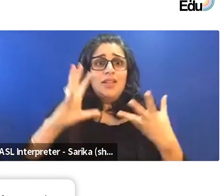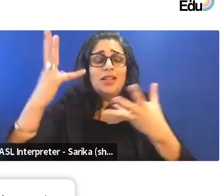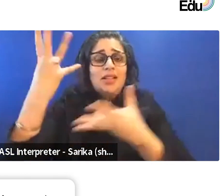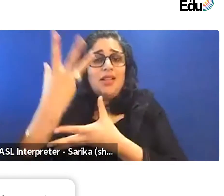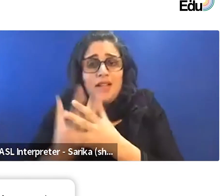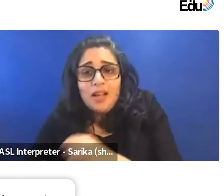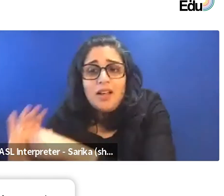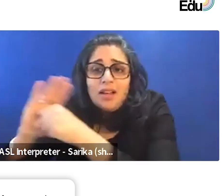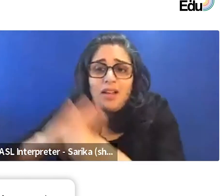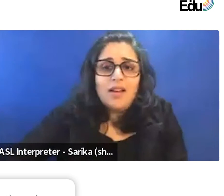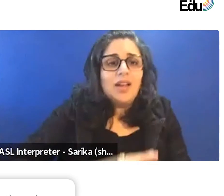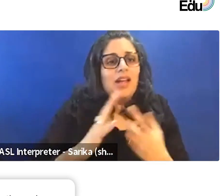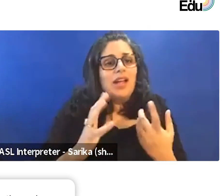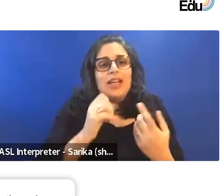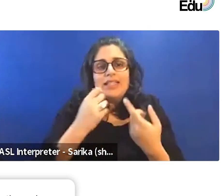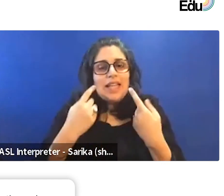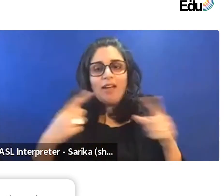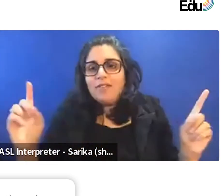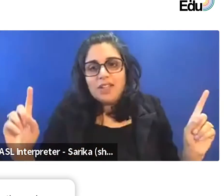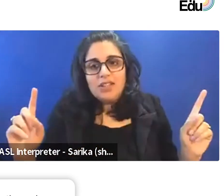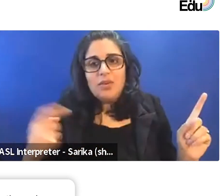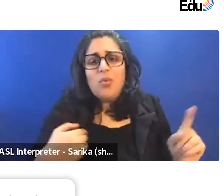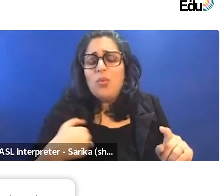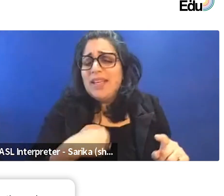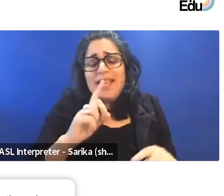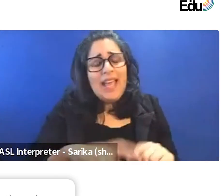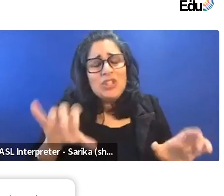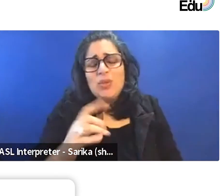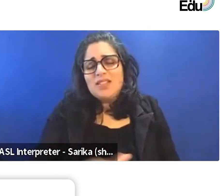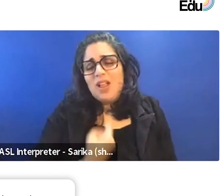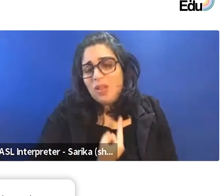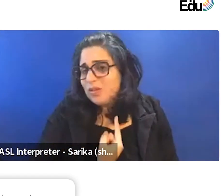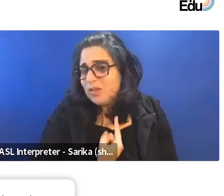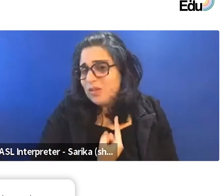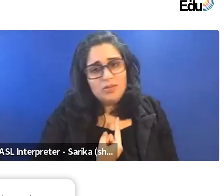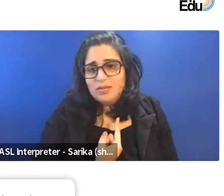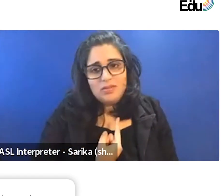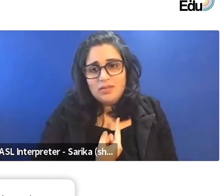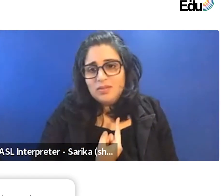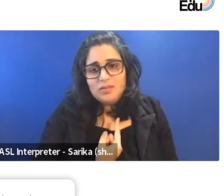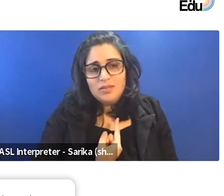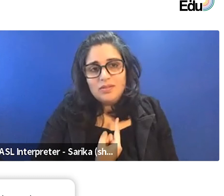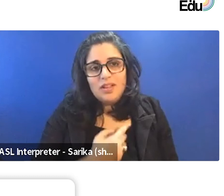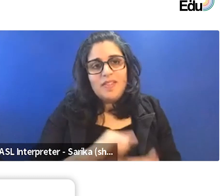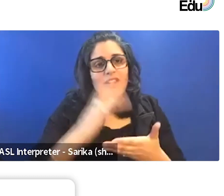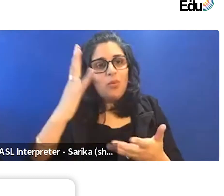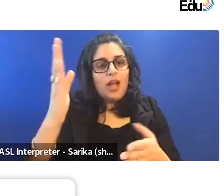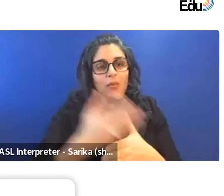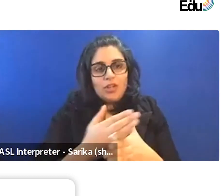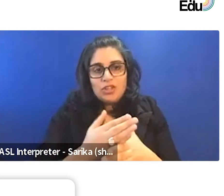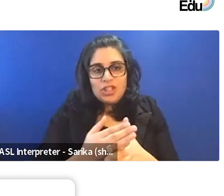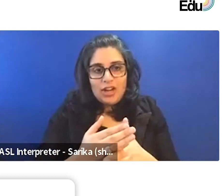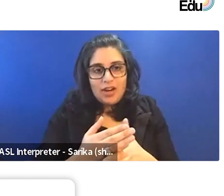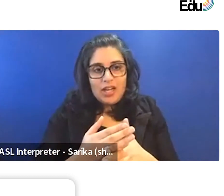oppression where it's not doing anything. We can't be the only ones doing this. So that's why we're sharing the assets, we're sharing some